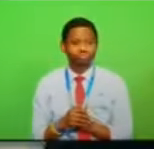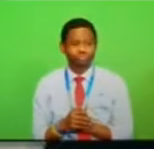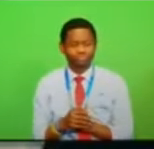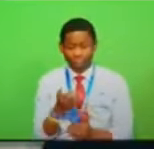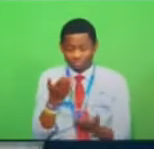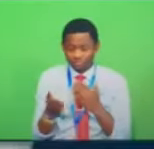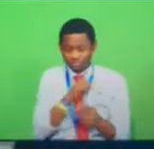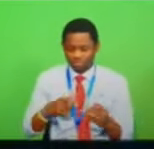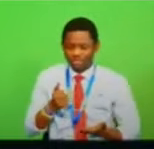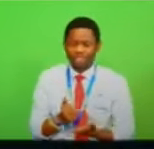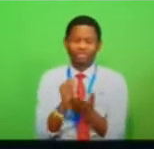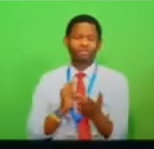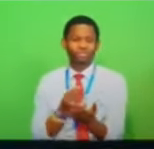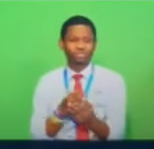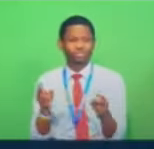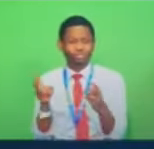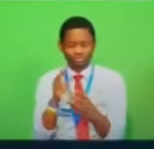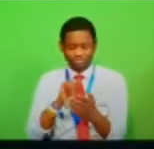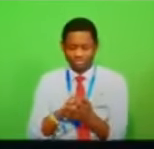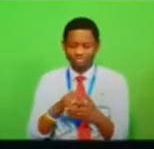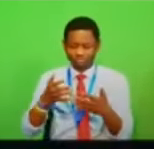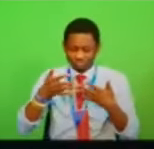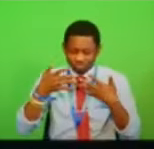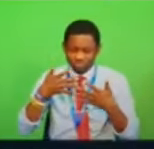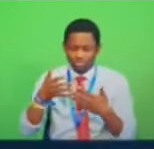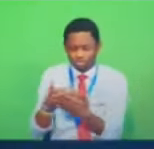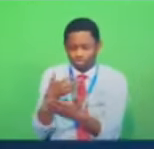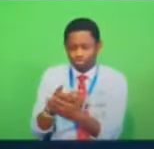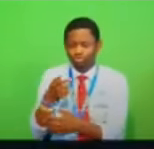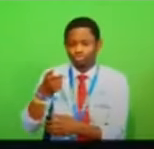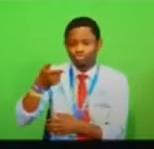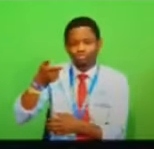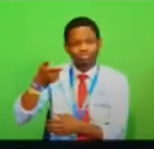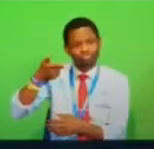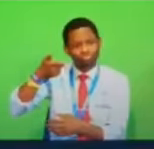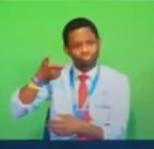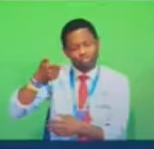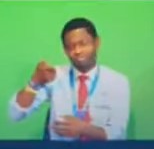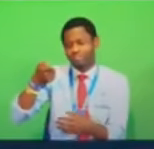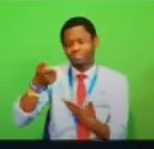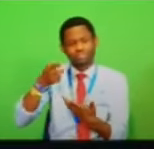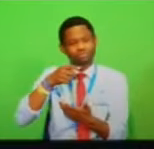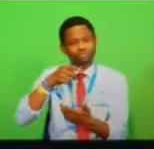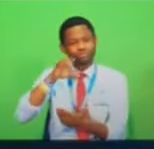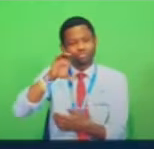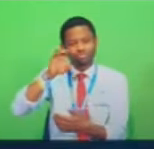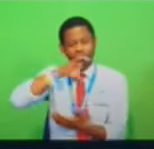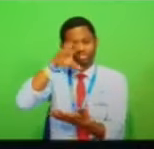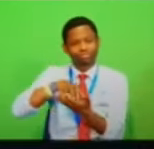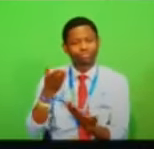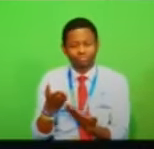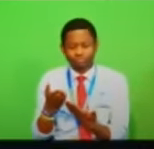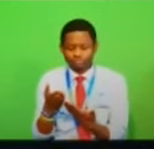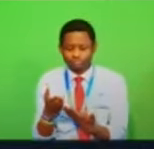the Lord help us to be able to smell 21st century, to be able to come into what God is doing now. Now